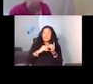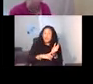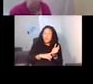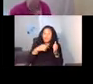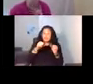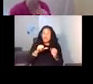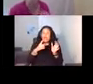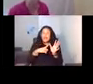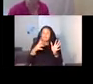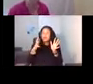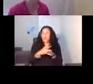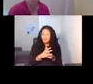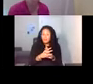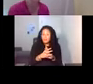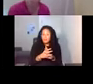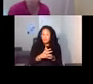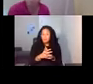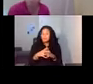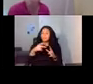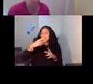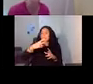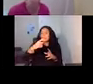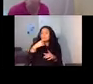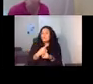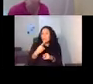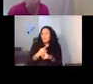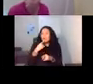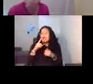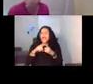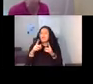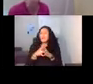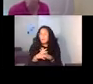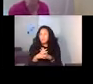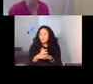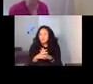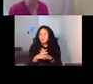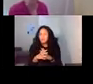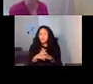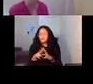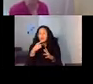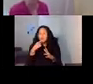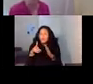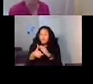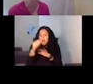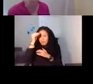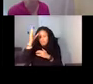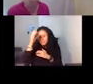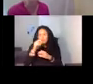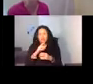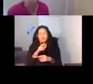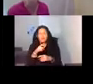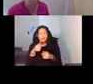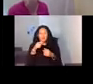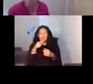Wildig, who were talking to us about Ellen Wilmot, the horticulturalist. And Ailsa is